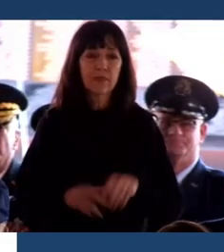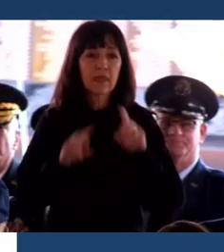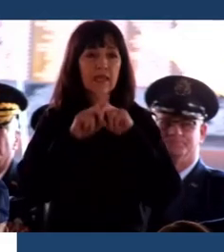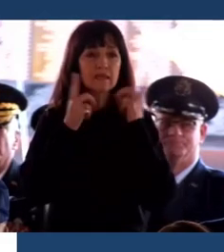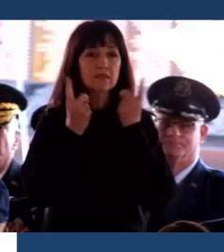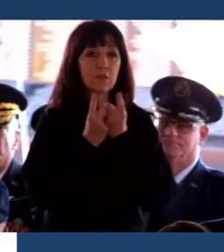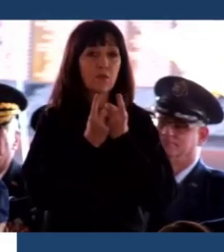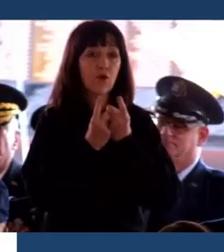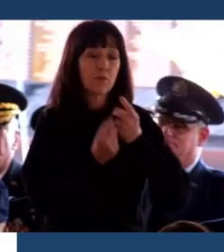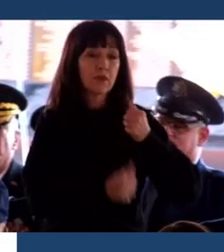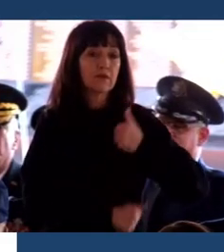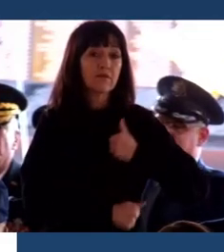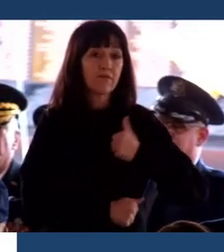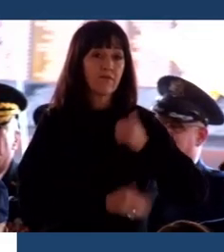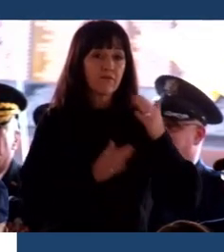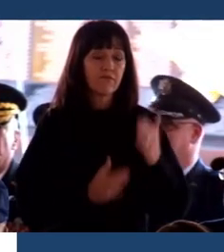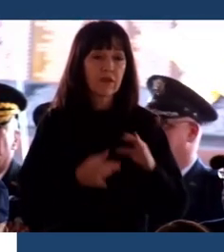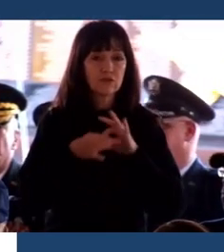Department of Veterans Affairs Medical Center.